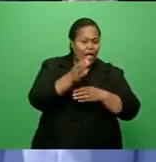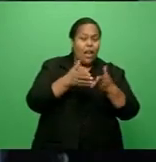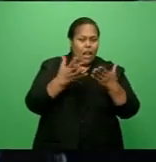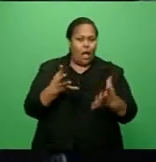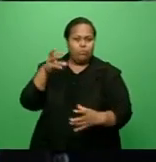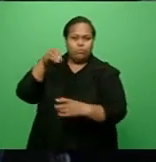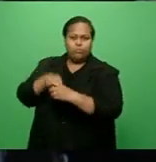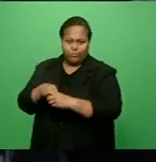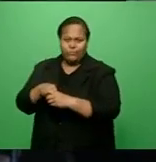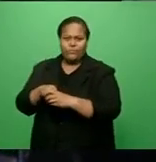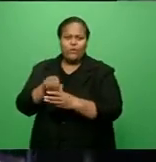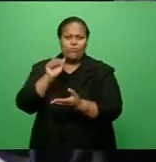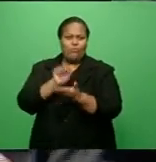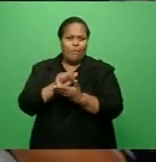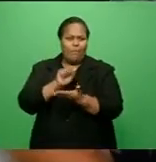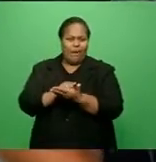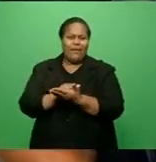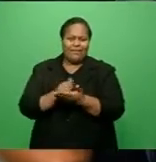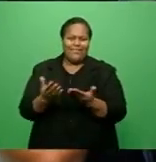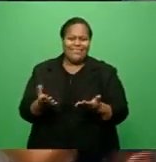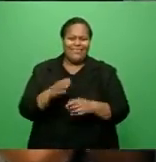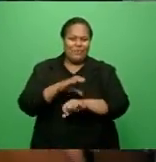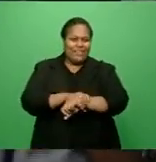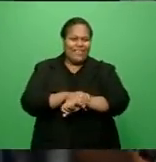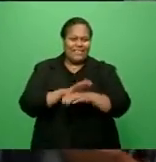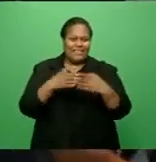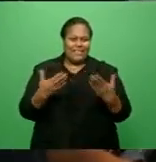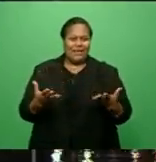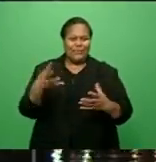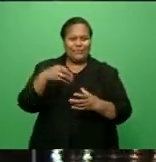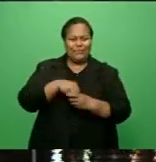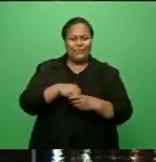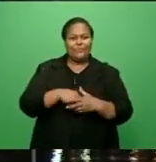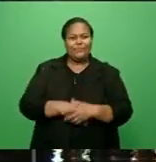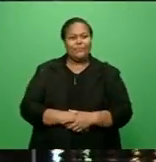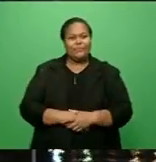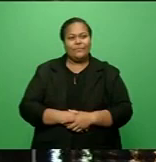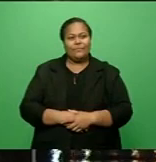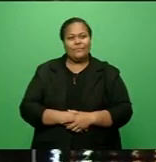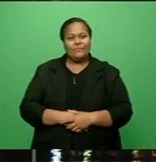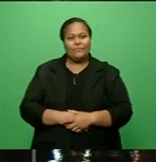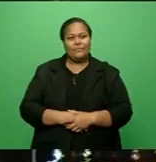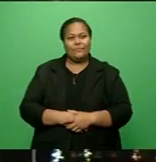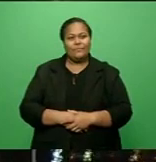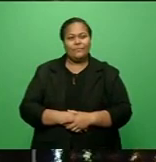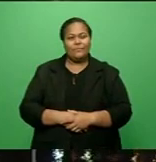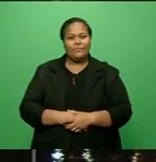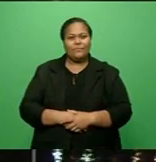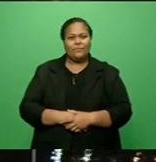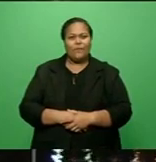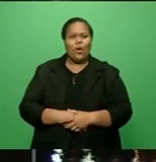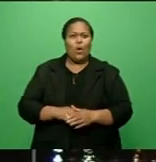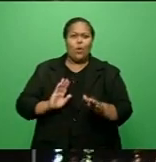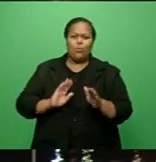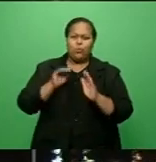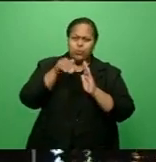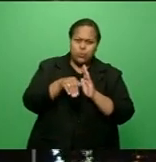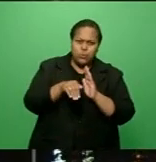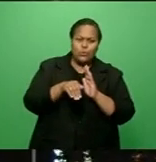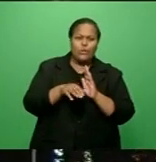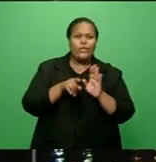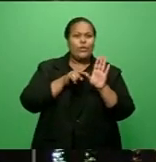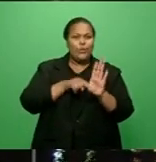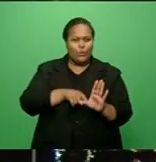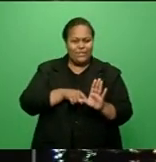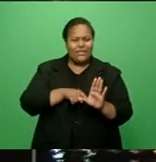the regular force. Venina Rakautonga, FBC News. There has been a major drop in the number of youths registered with the